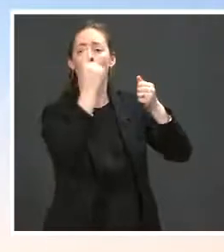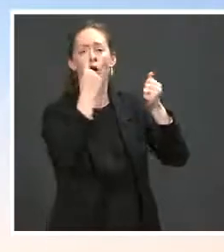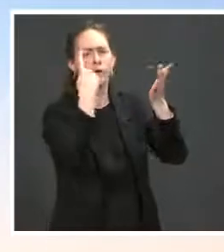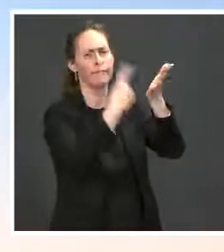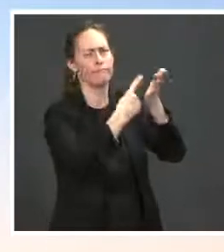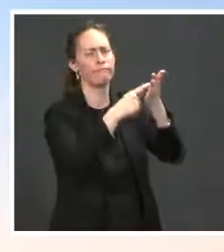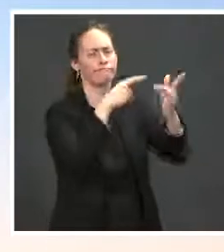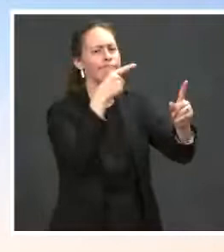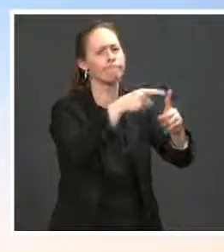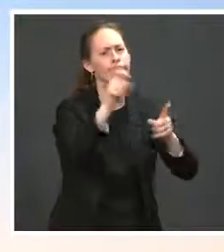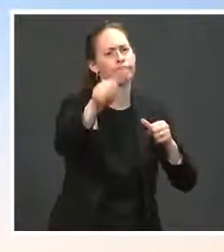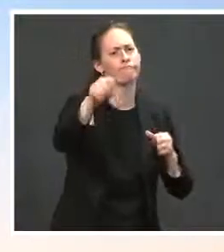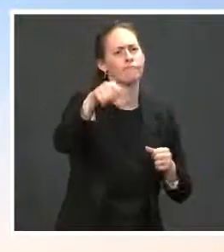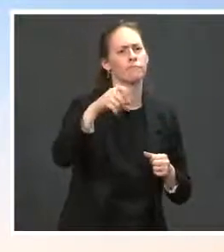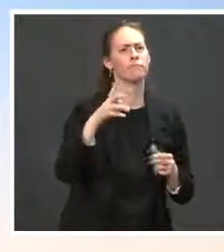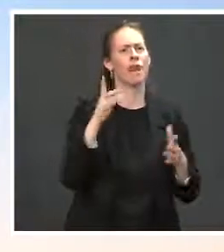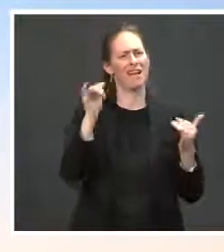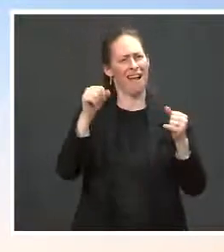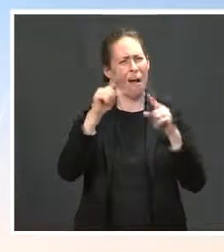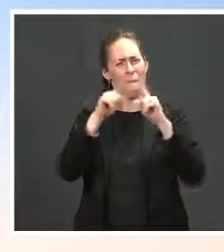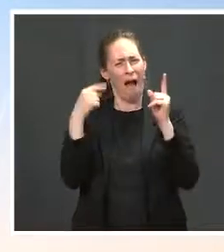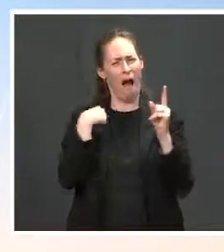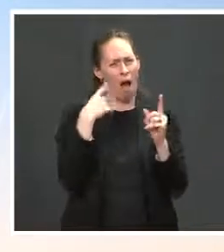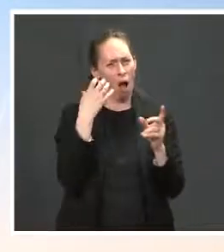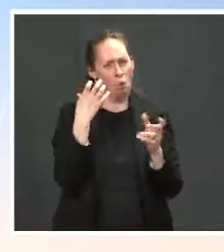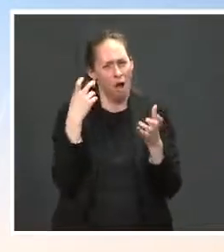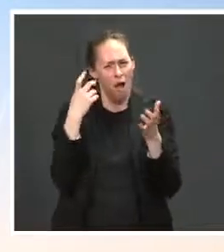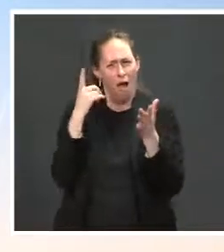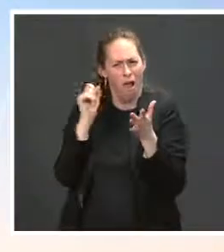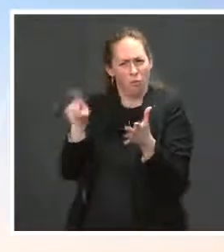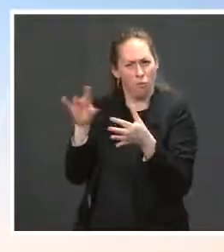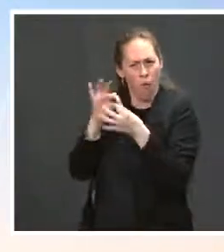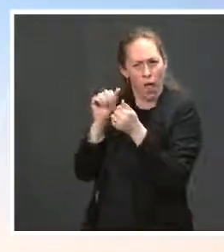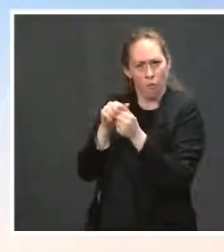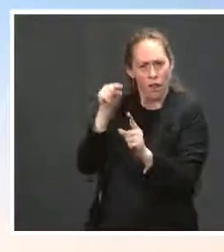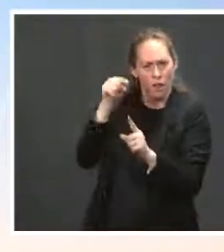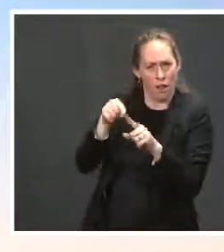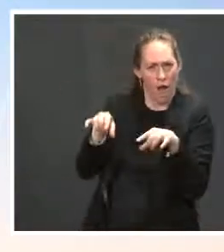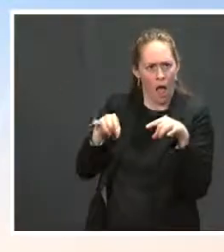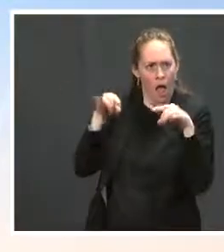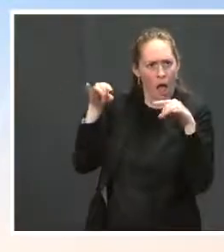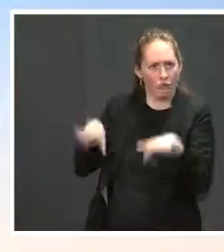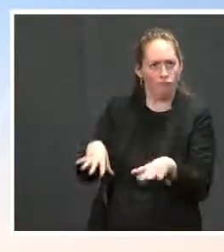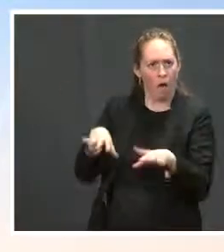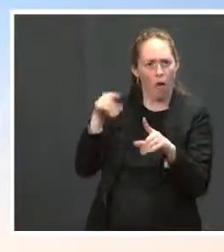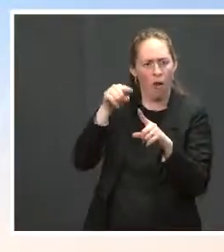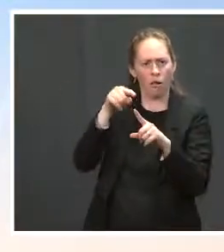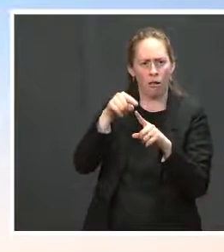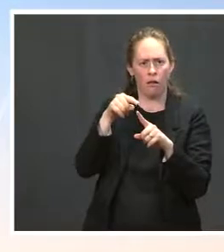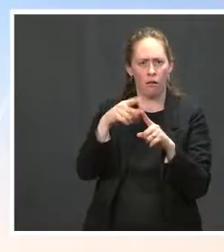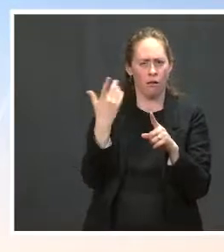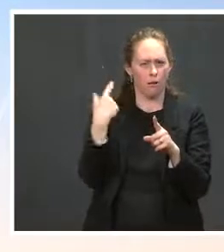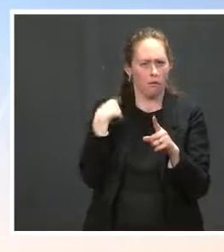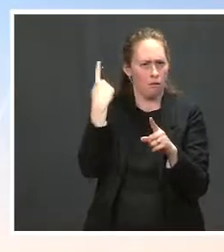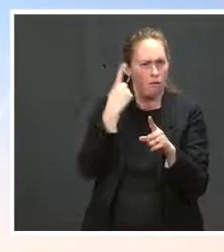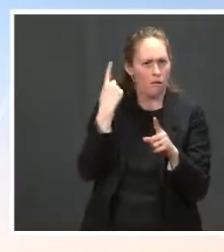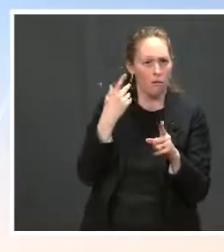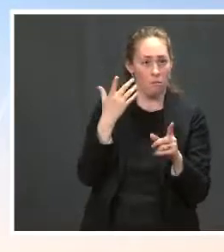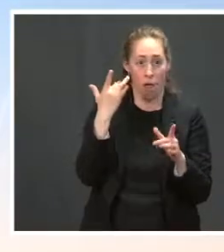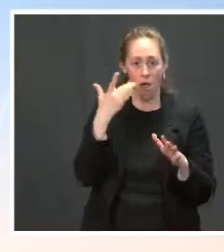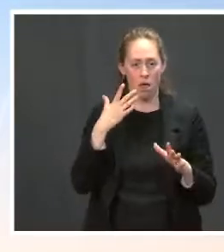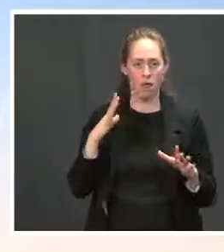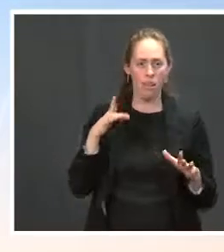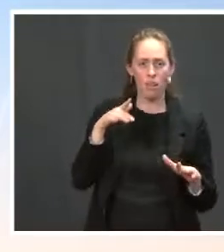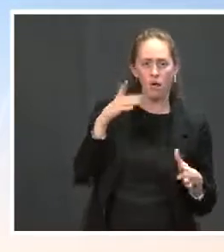Road initiative, which obviously has been painted by some as this kind of, very clever soft power /